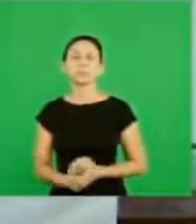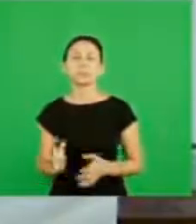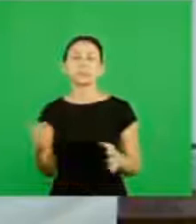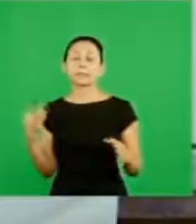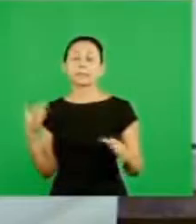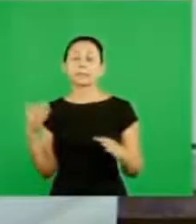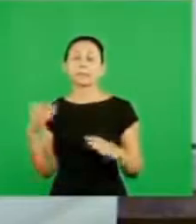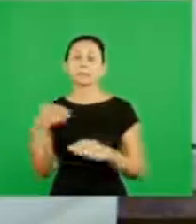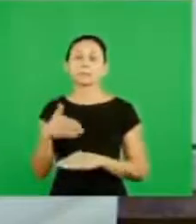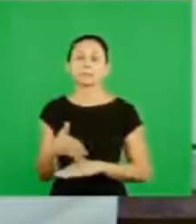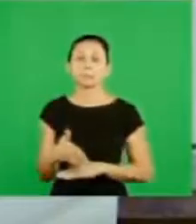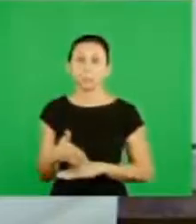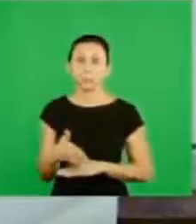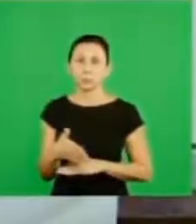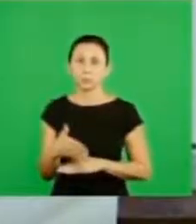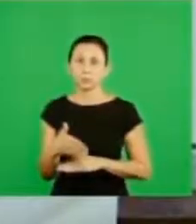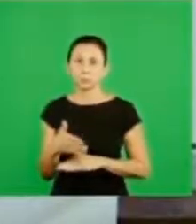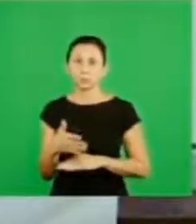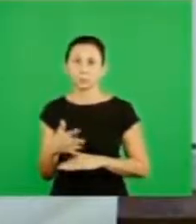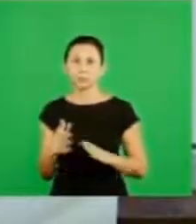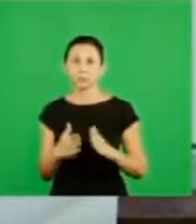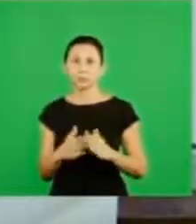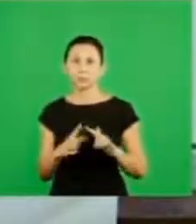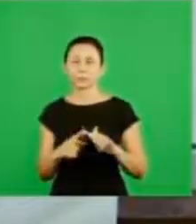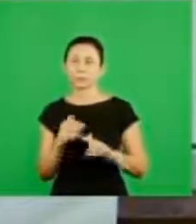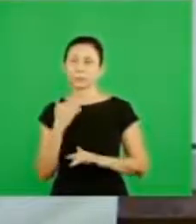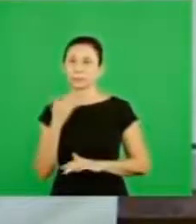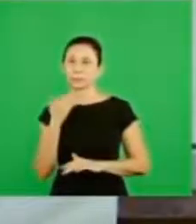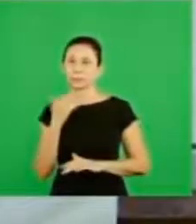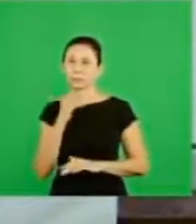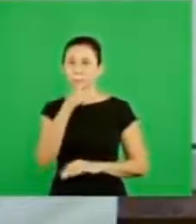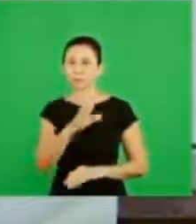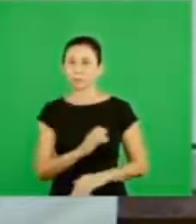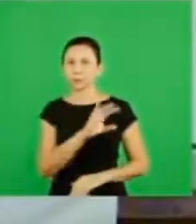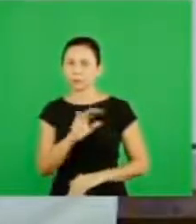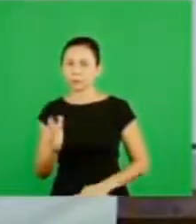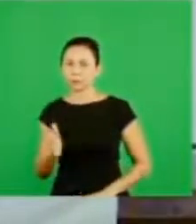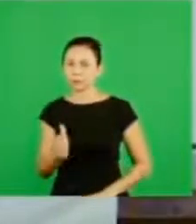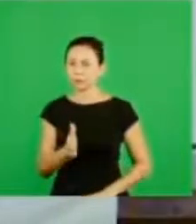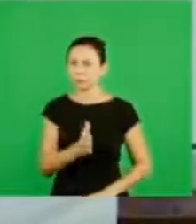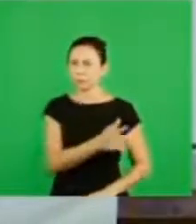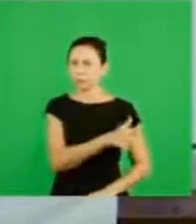60s brought inside the church.